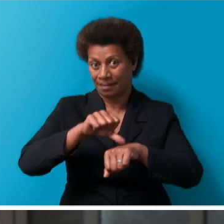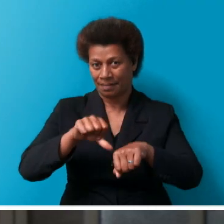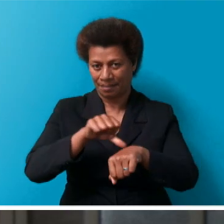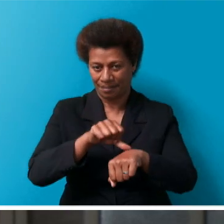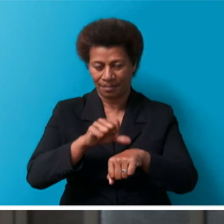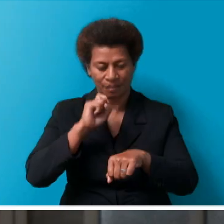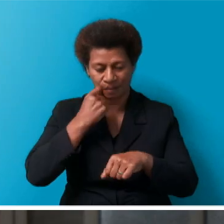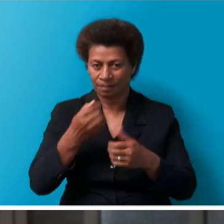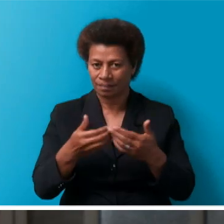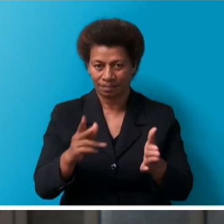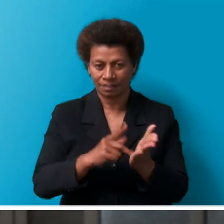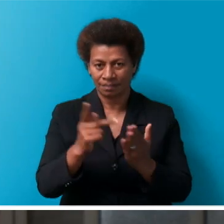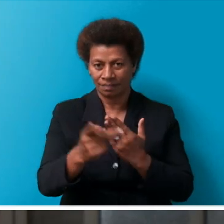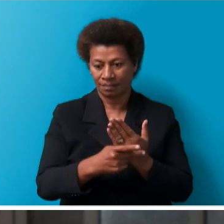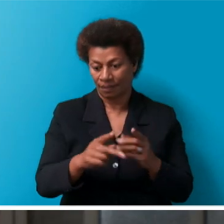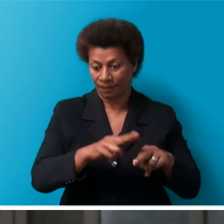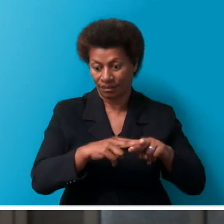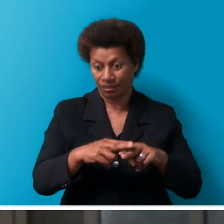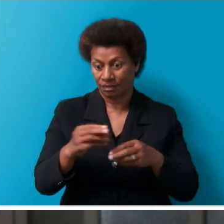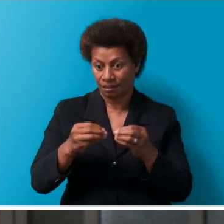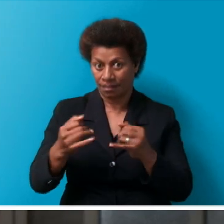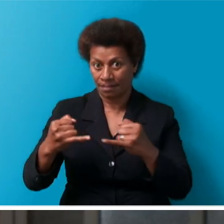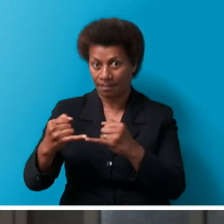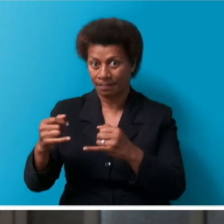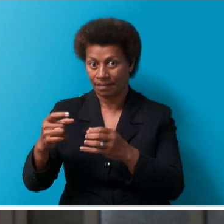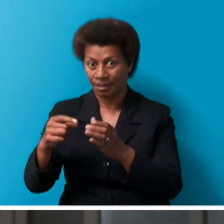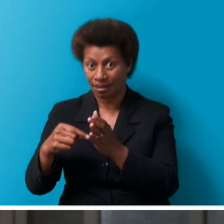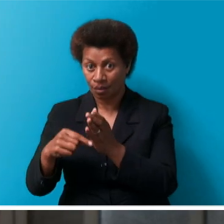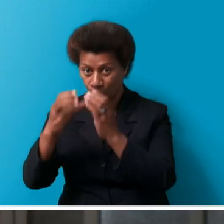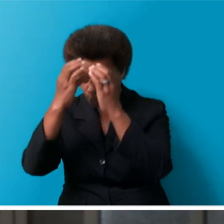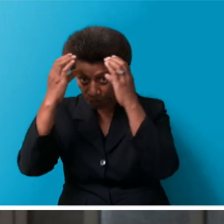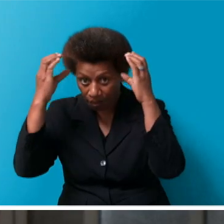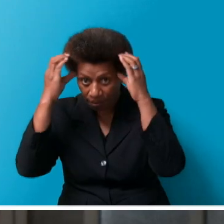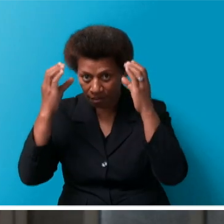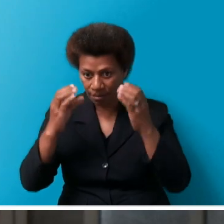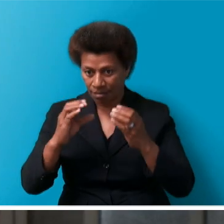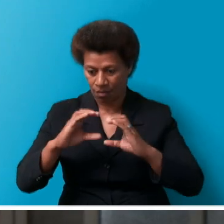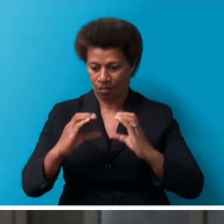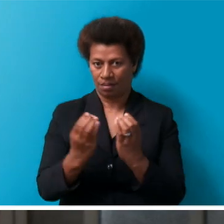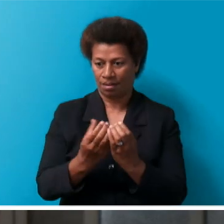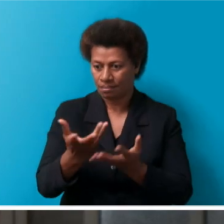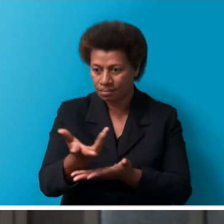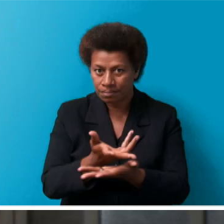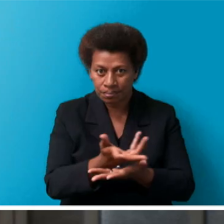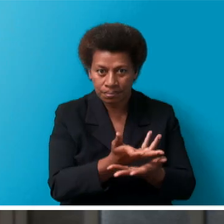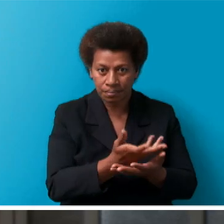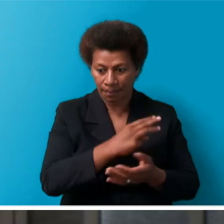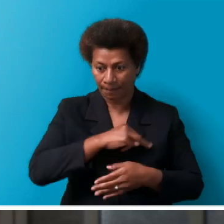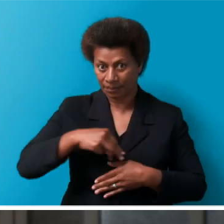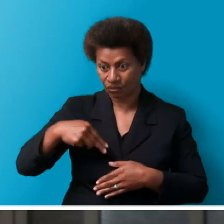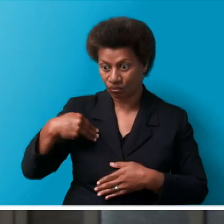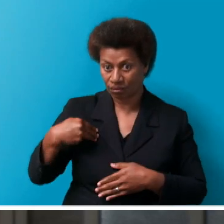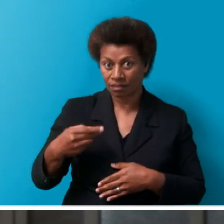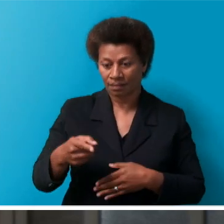Fiji, alongside Solomon Islands and Tuvalu, will have an exchange with the committee. our ministry and other key government agencies are